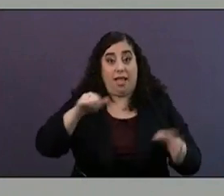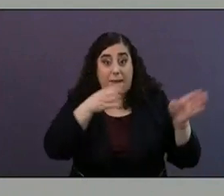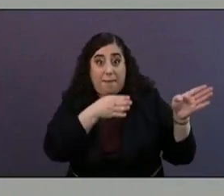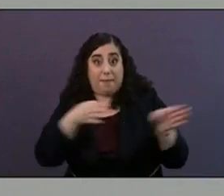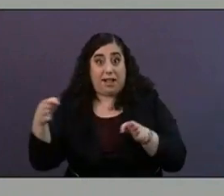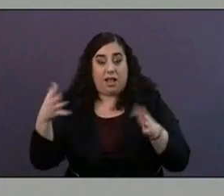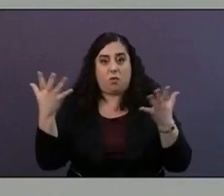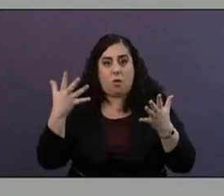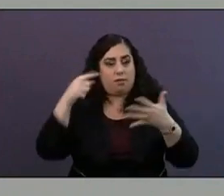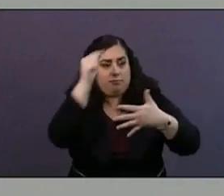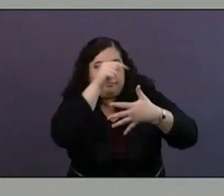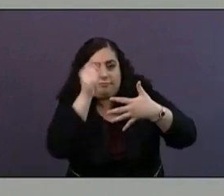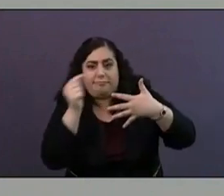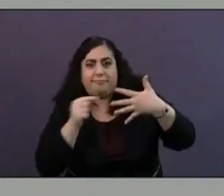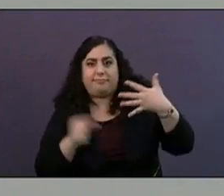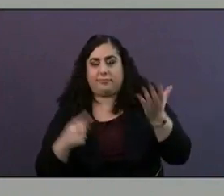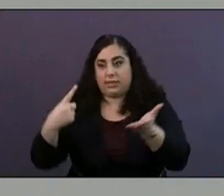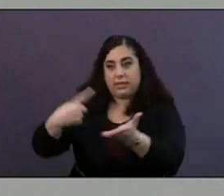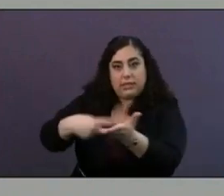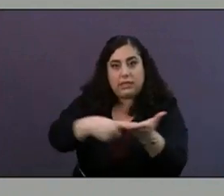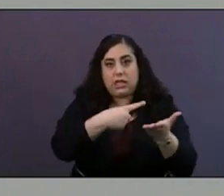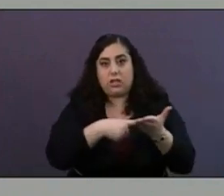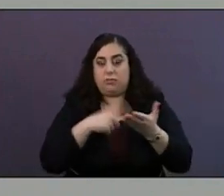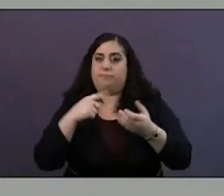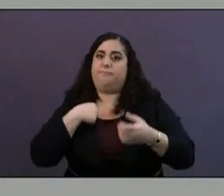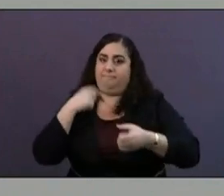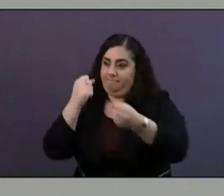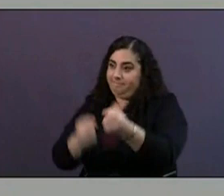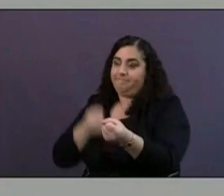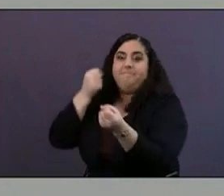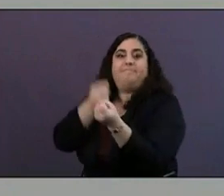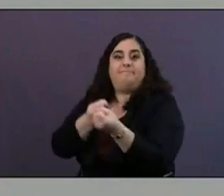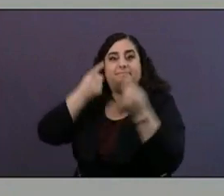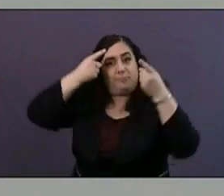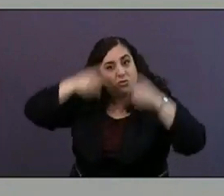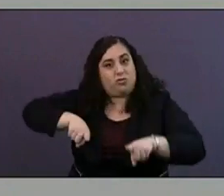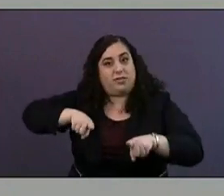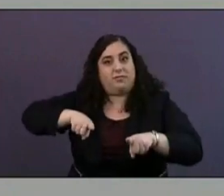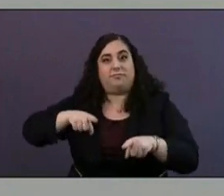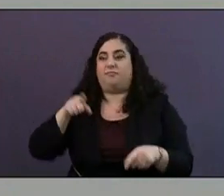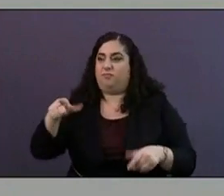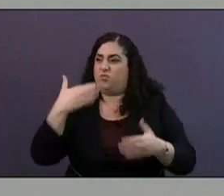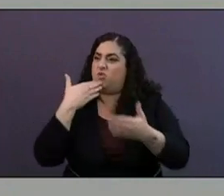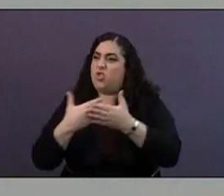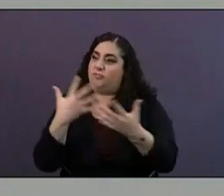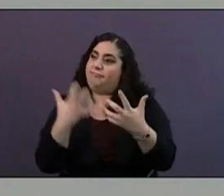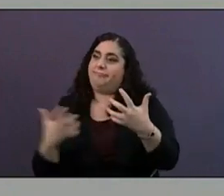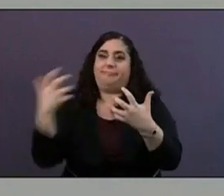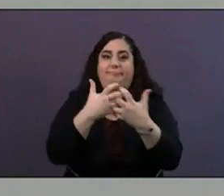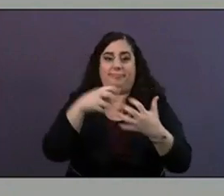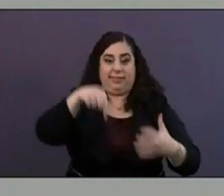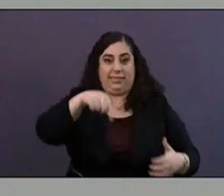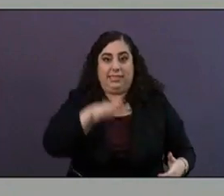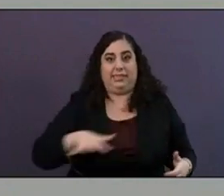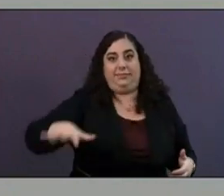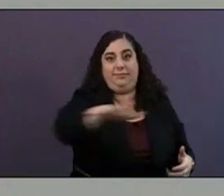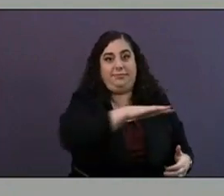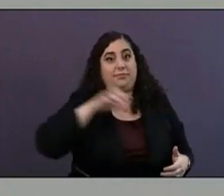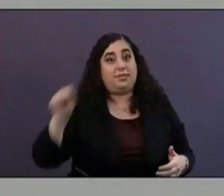in it. It looks, from what I've been briefed, it looks really good. And in addition to that, we're going to have a